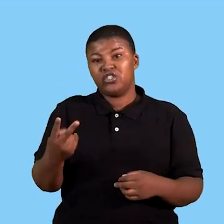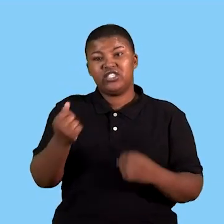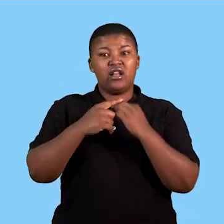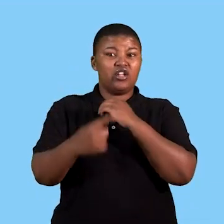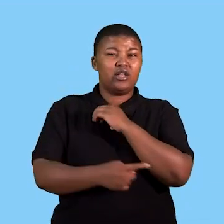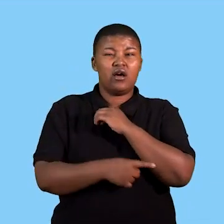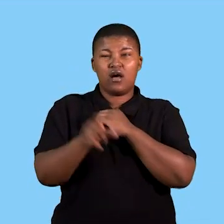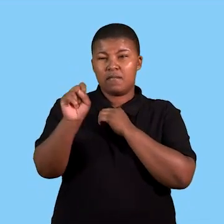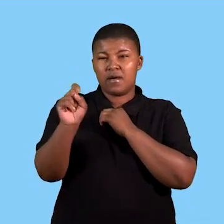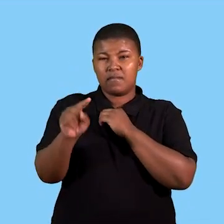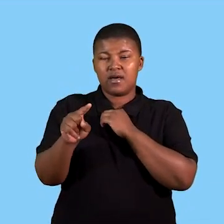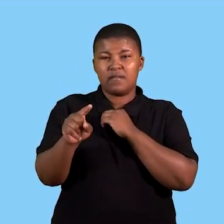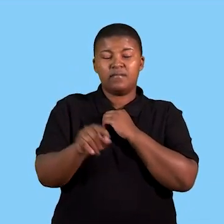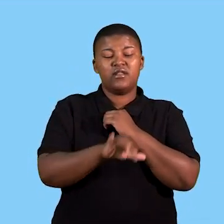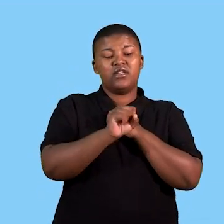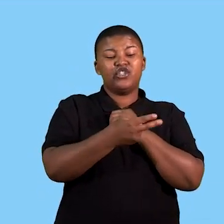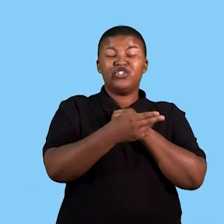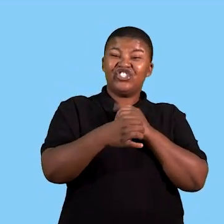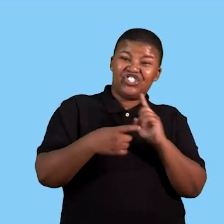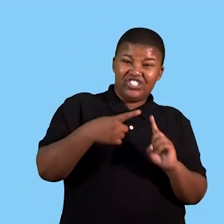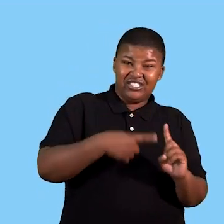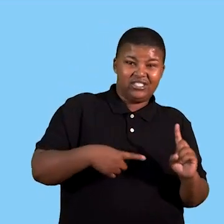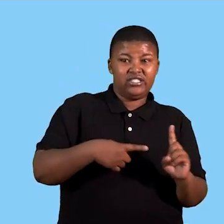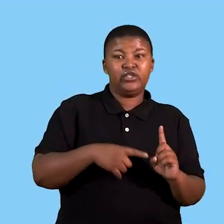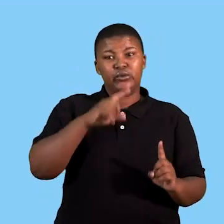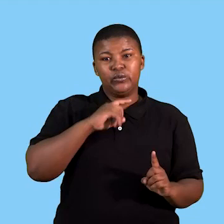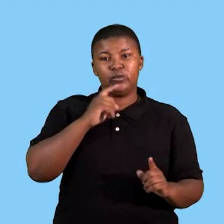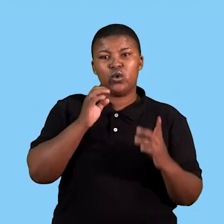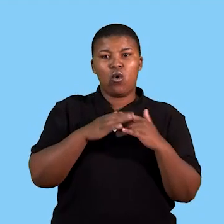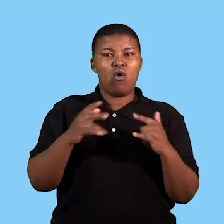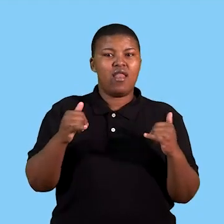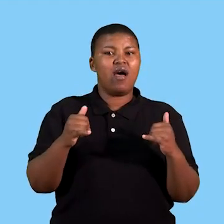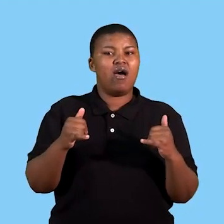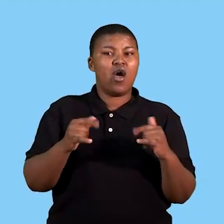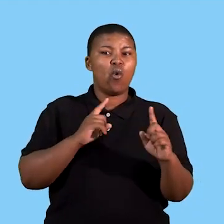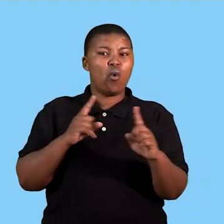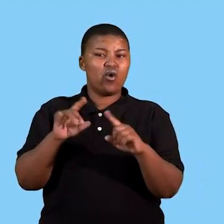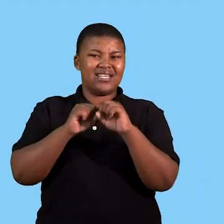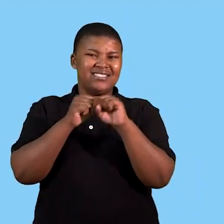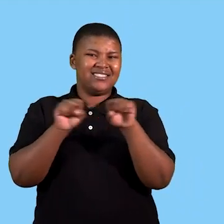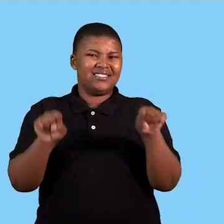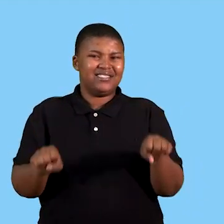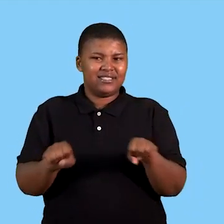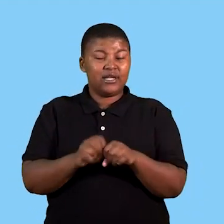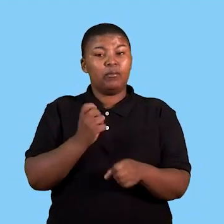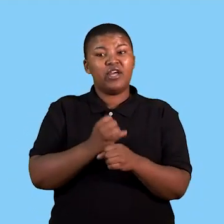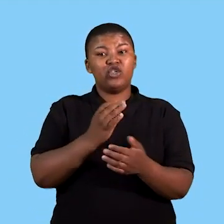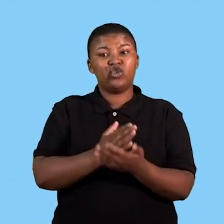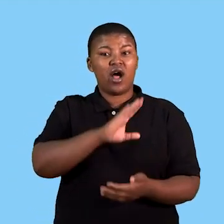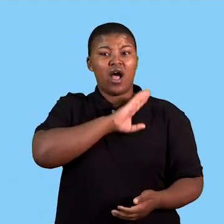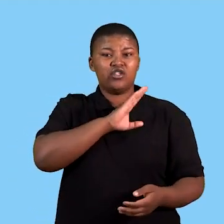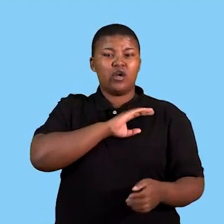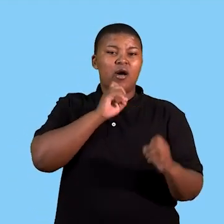last sentence, the scenario states that she uses an online ordering system to